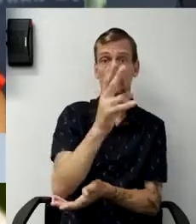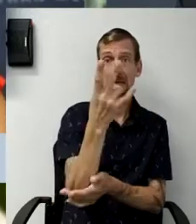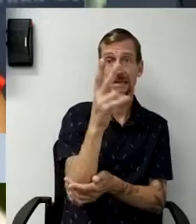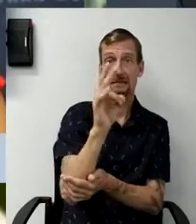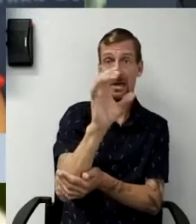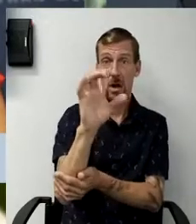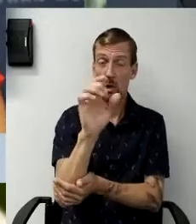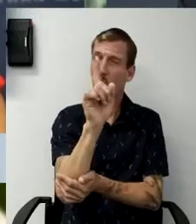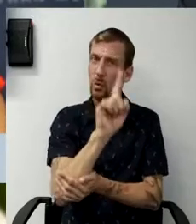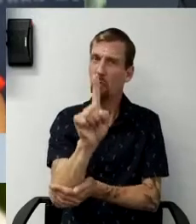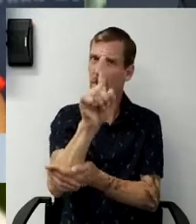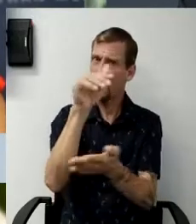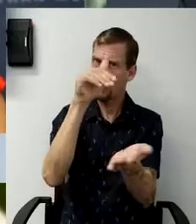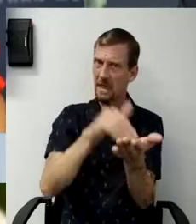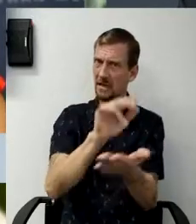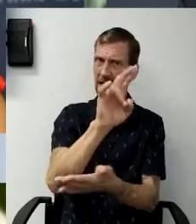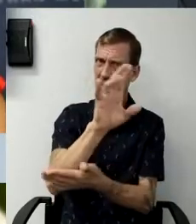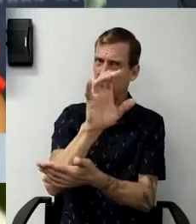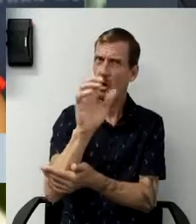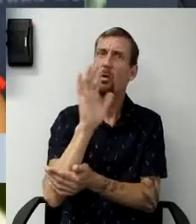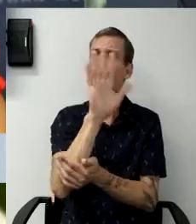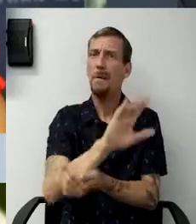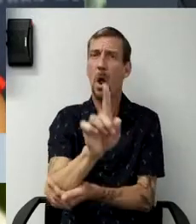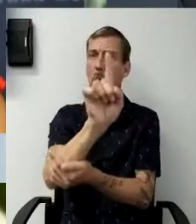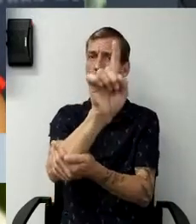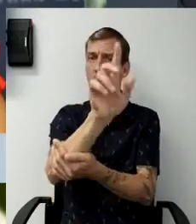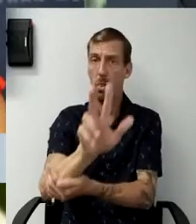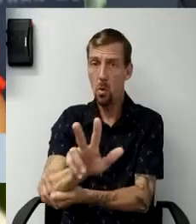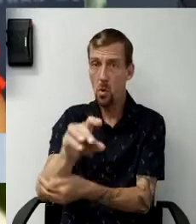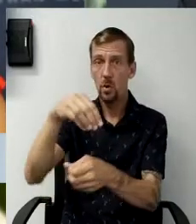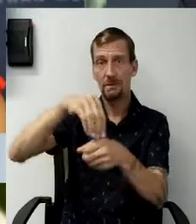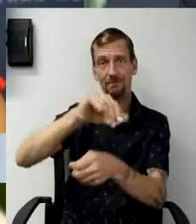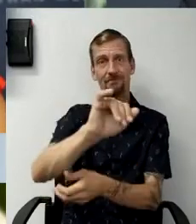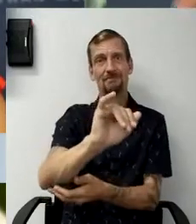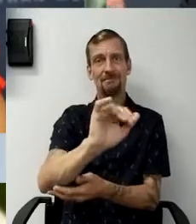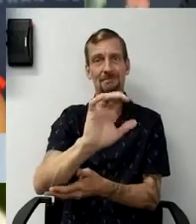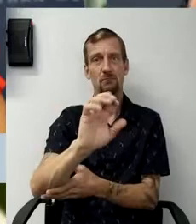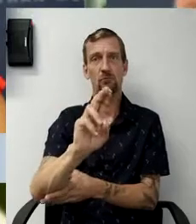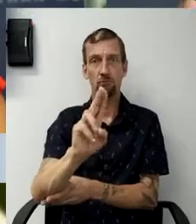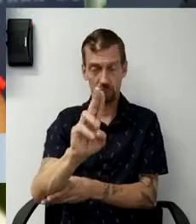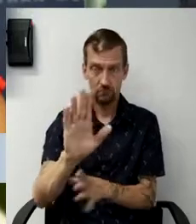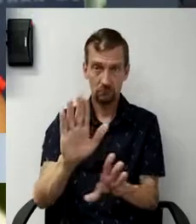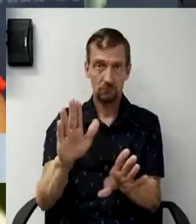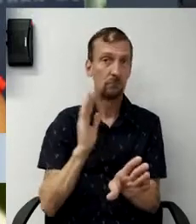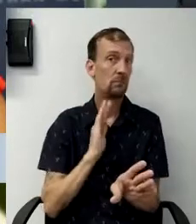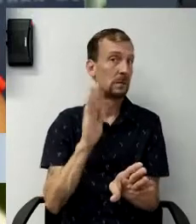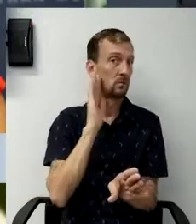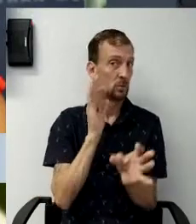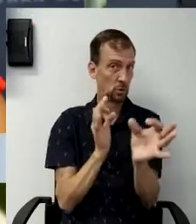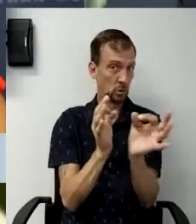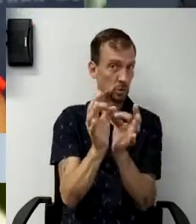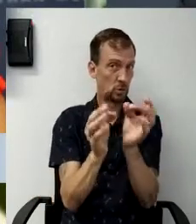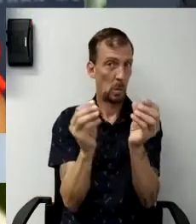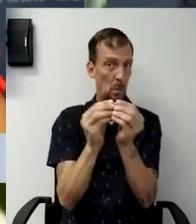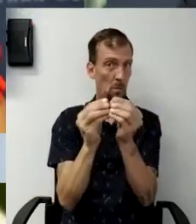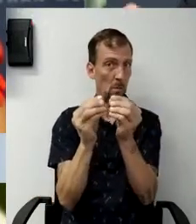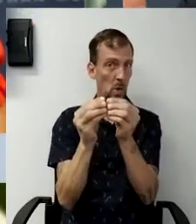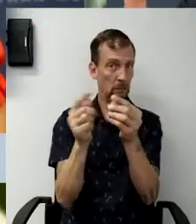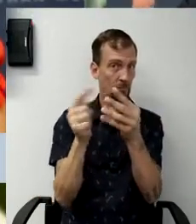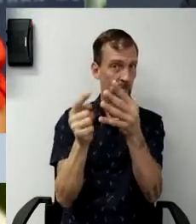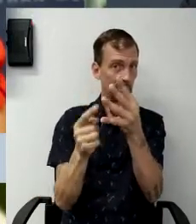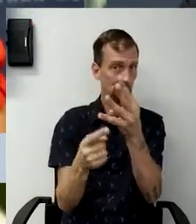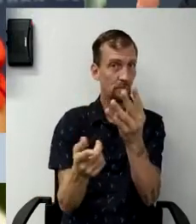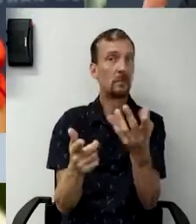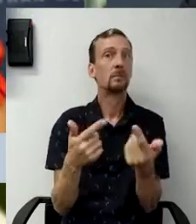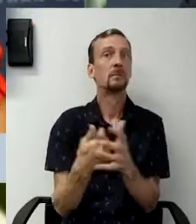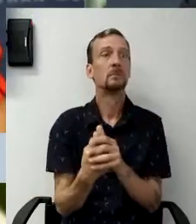1,700, or right around a third of them, are in the ICU. And I'll give you a little bit more context there as I will